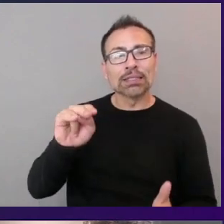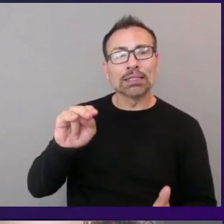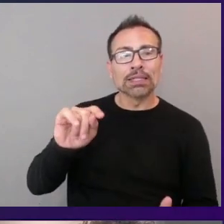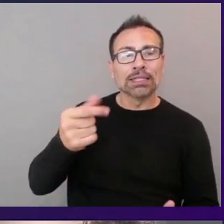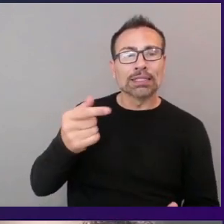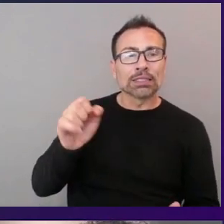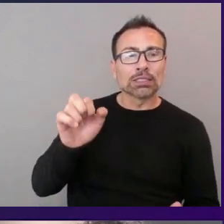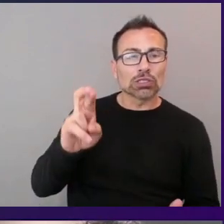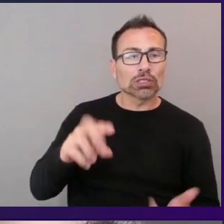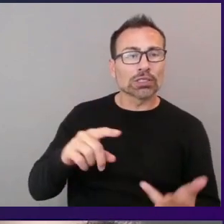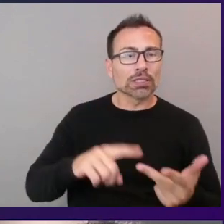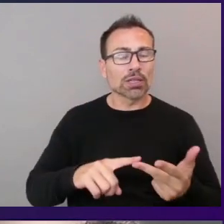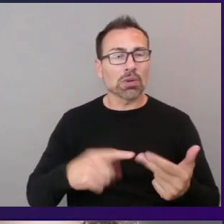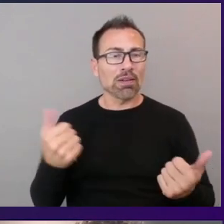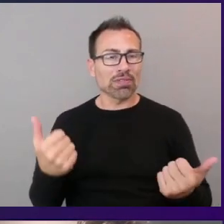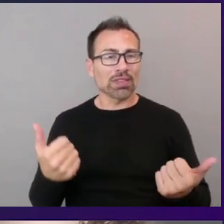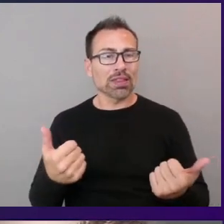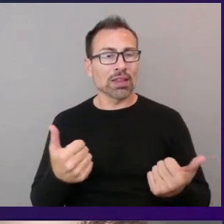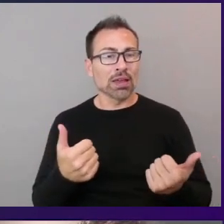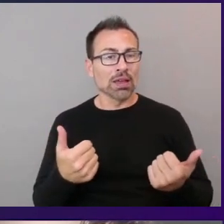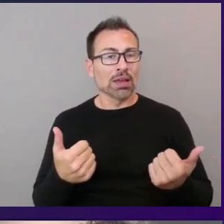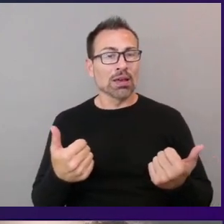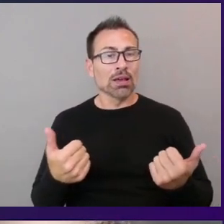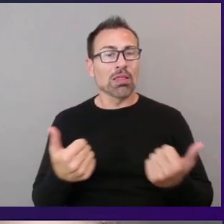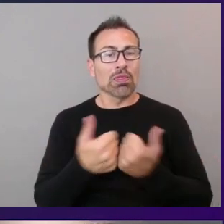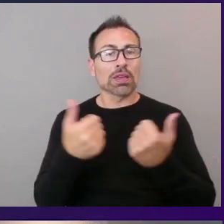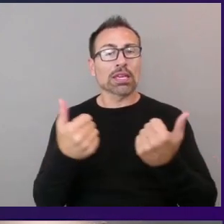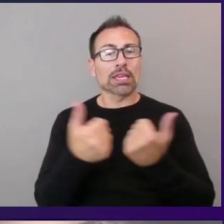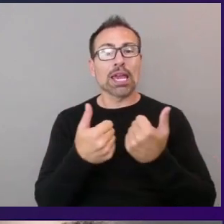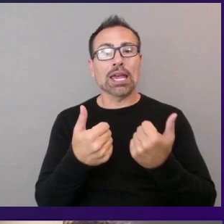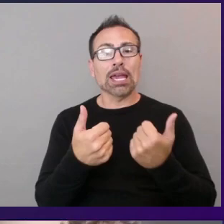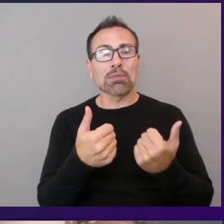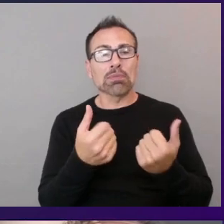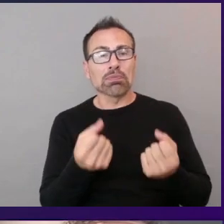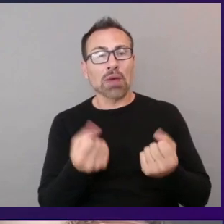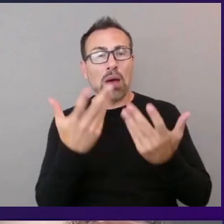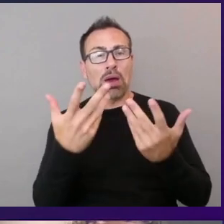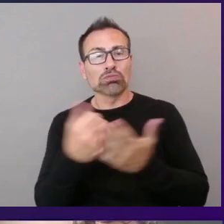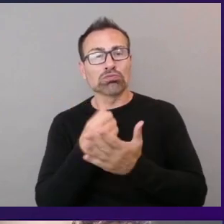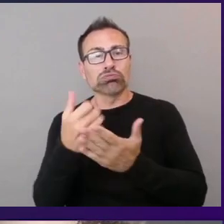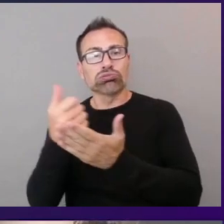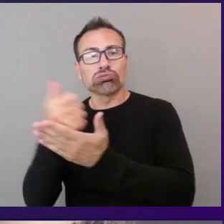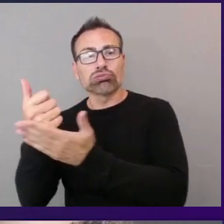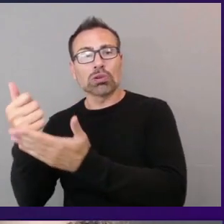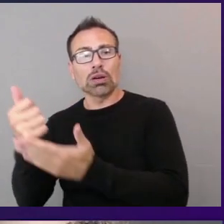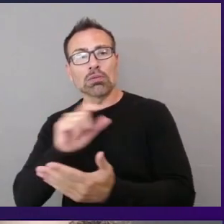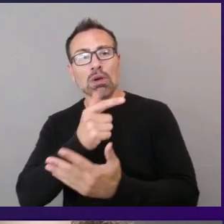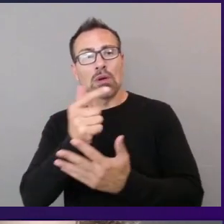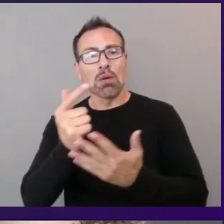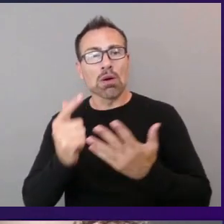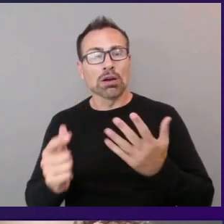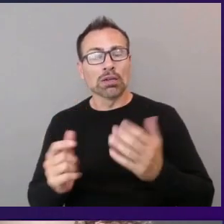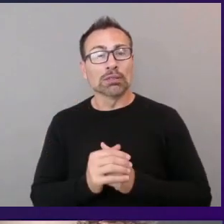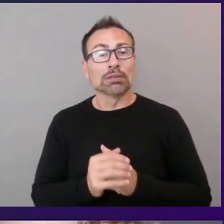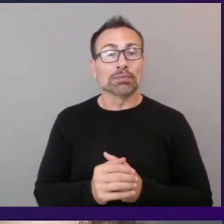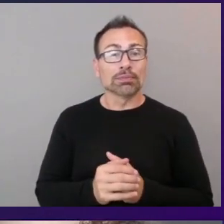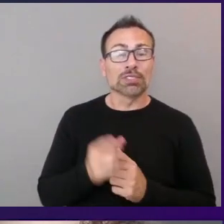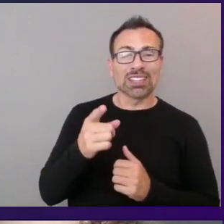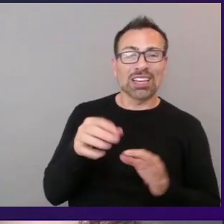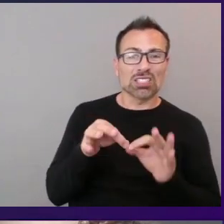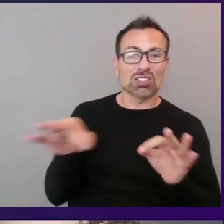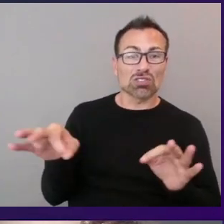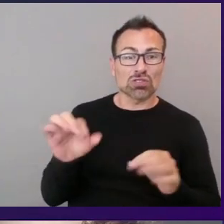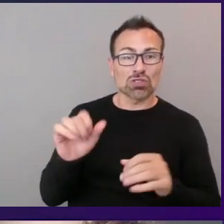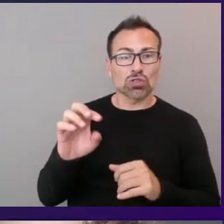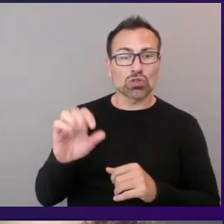game streak. So basically a string that provides how many games we won in a row, for example. We also provide the player